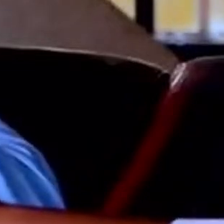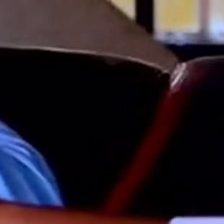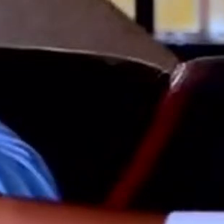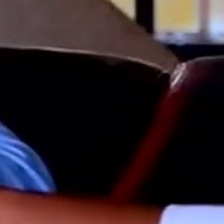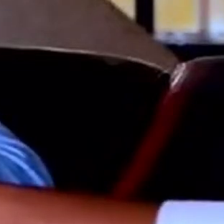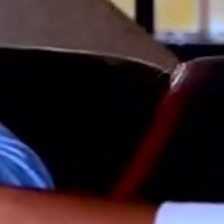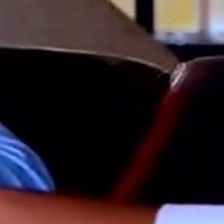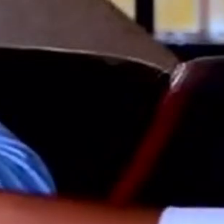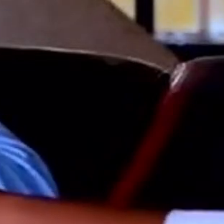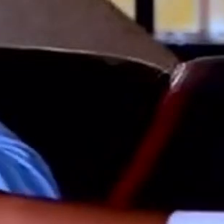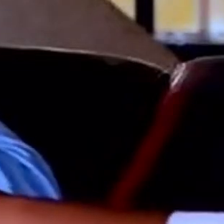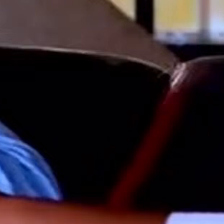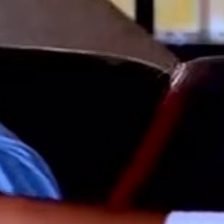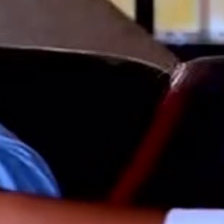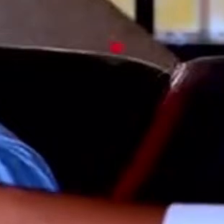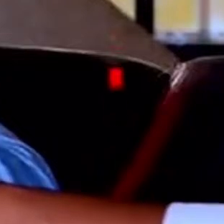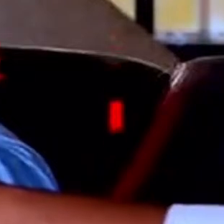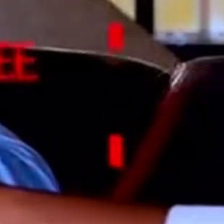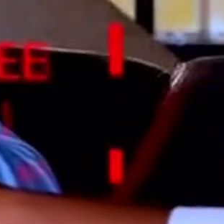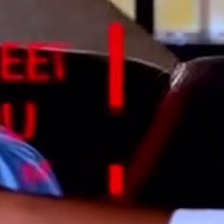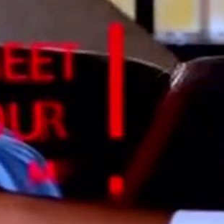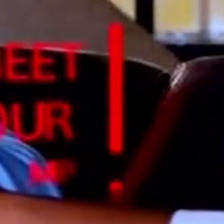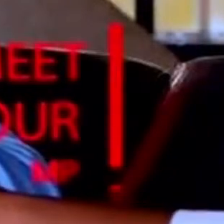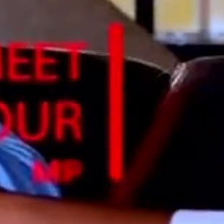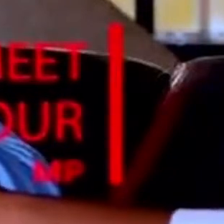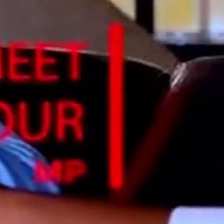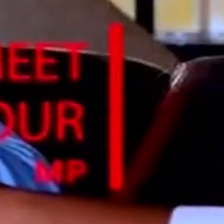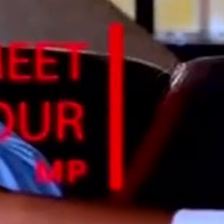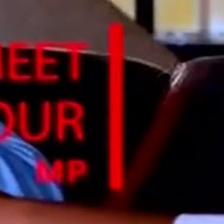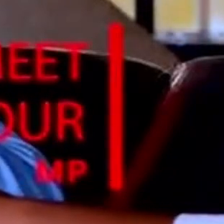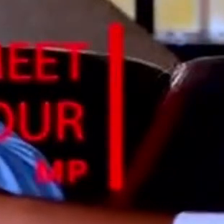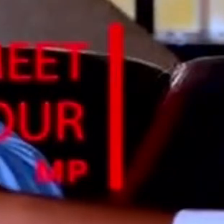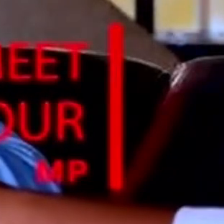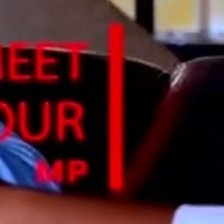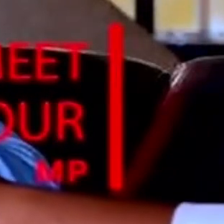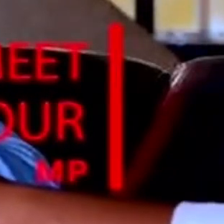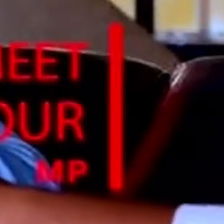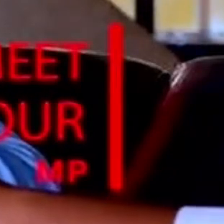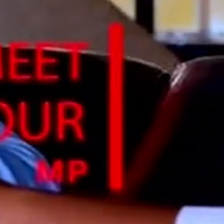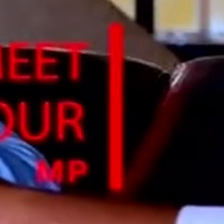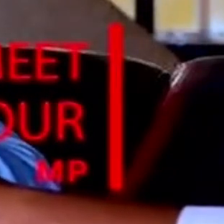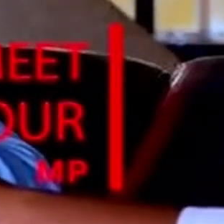members of my constituents need to support me, need to support development,